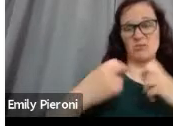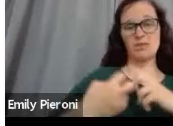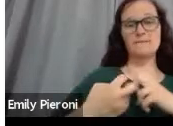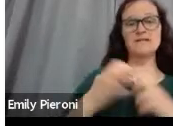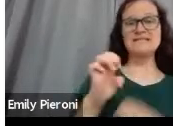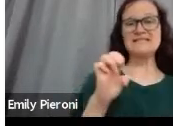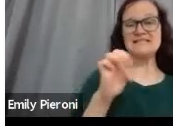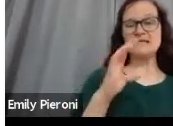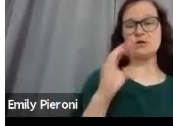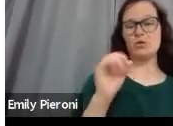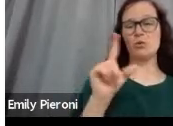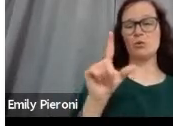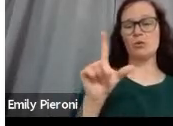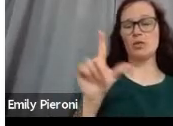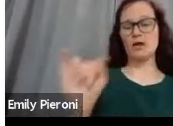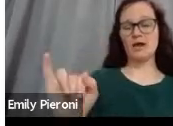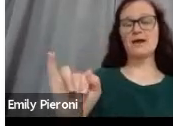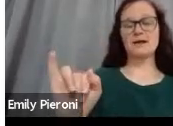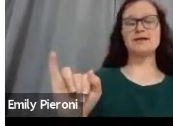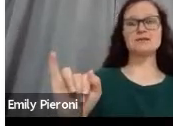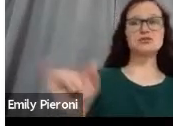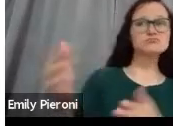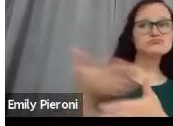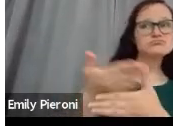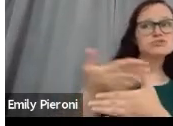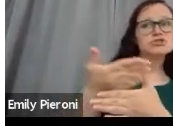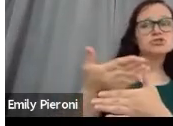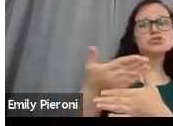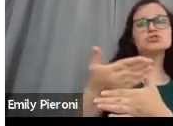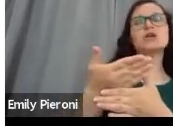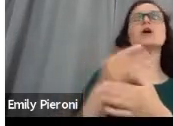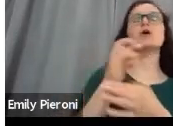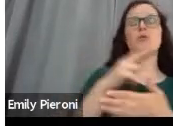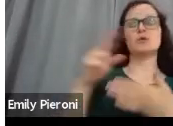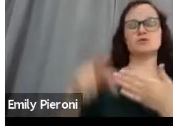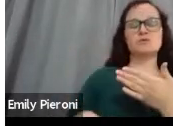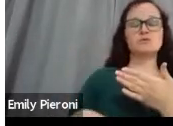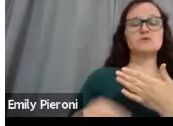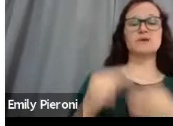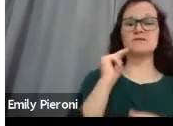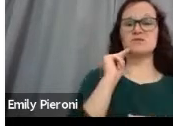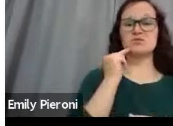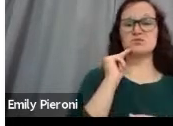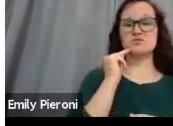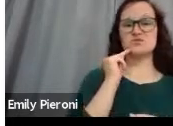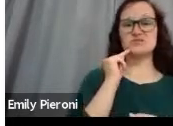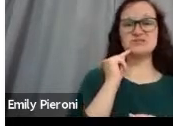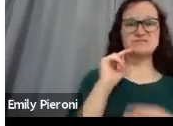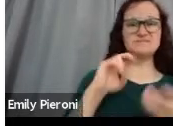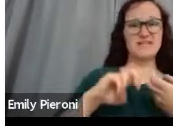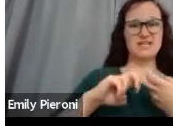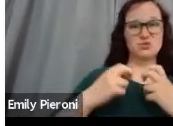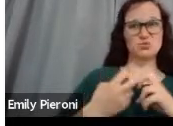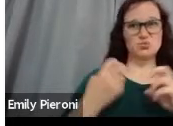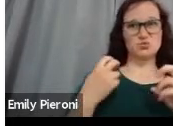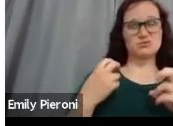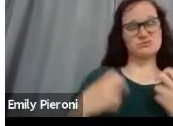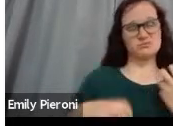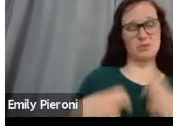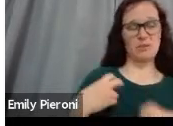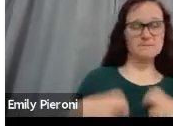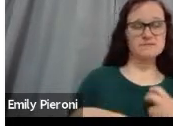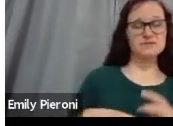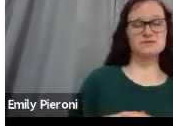some results earlier in the conference, and so we have some nutrient runoff issues that's coming from a range of